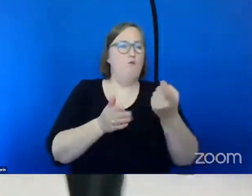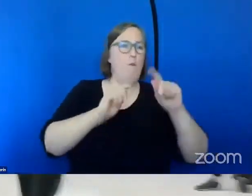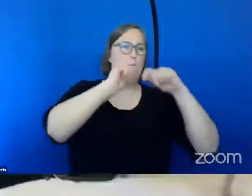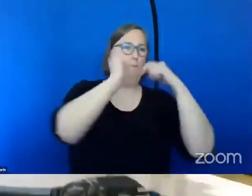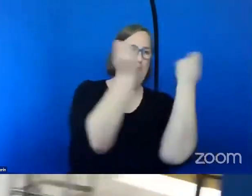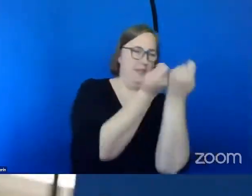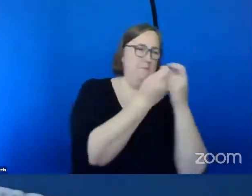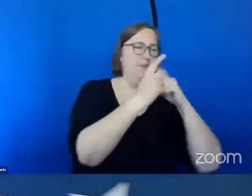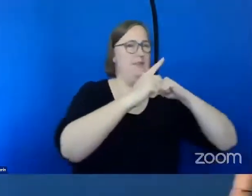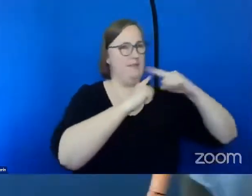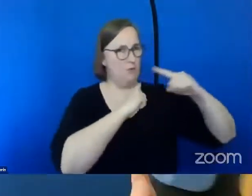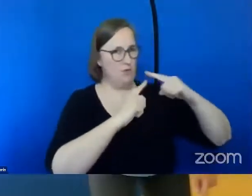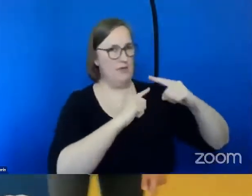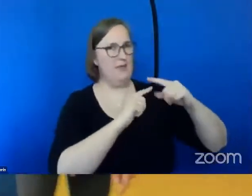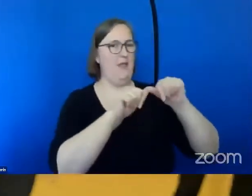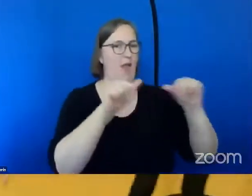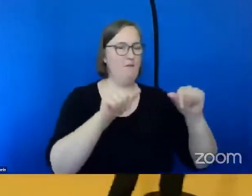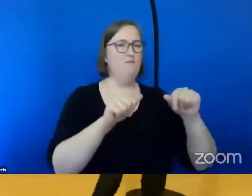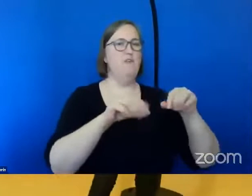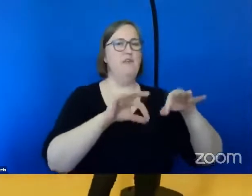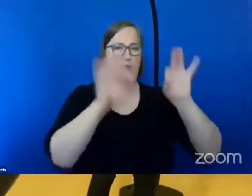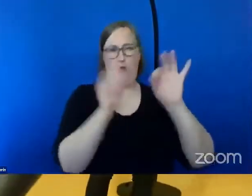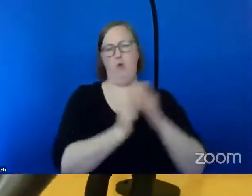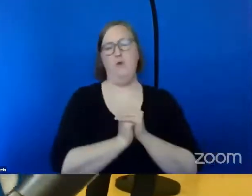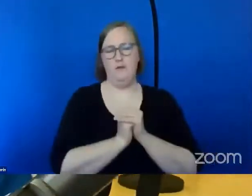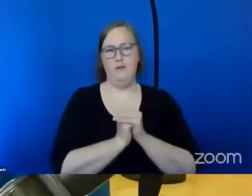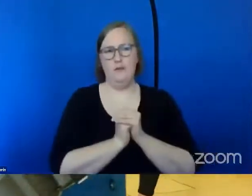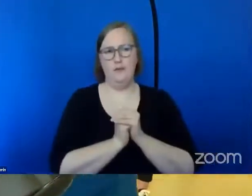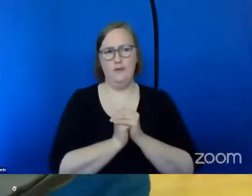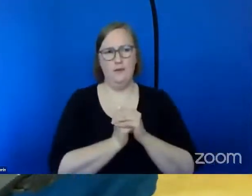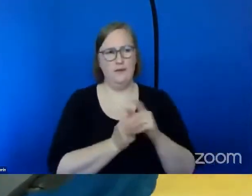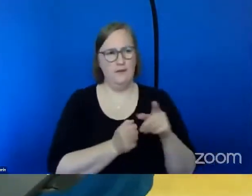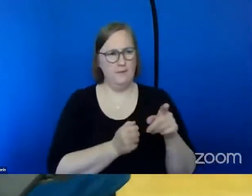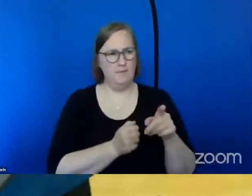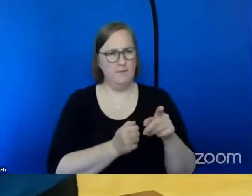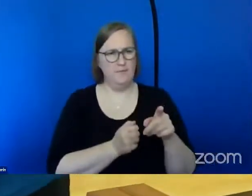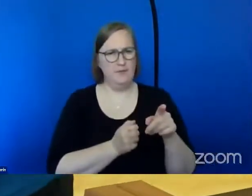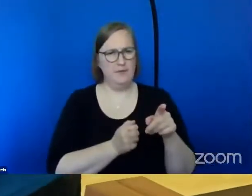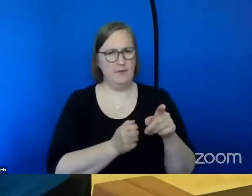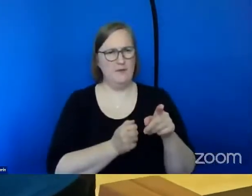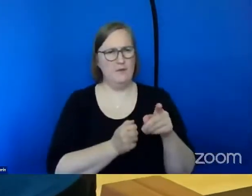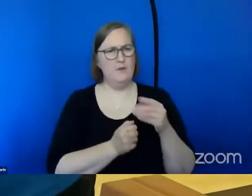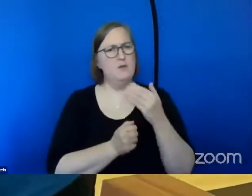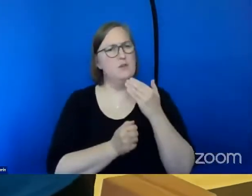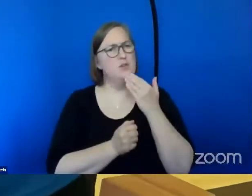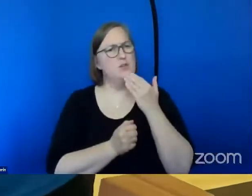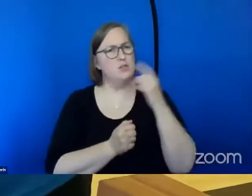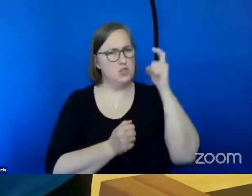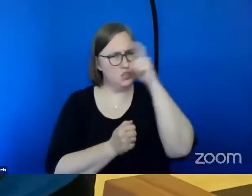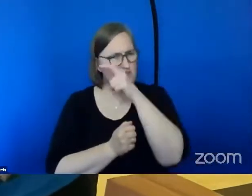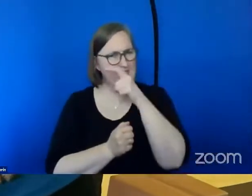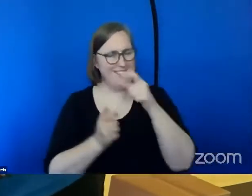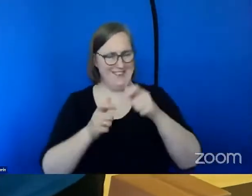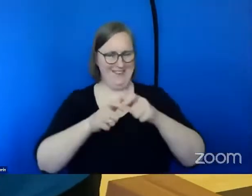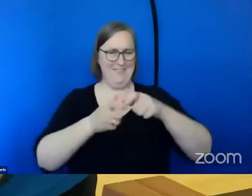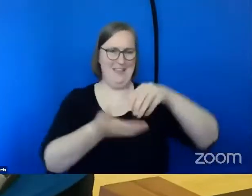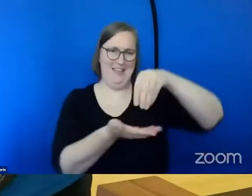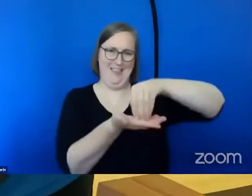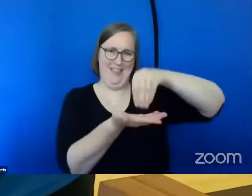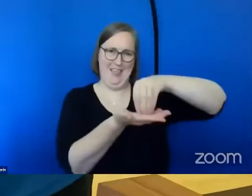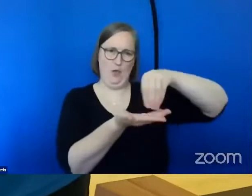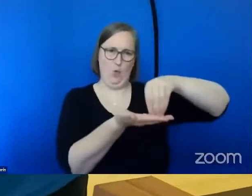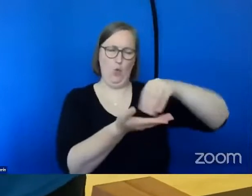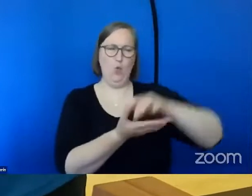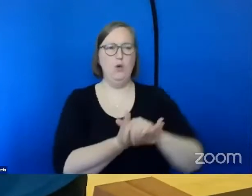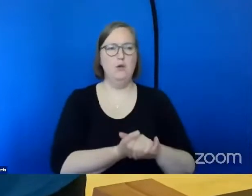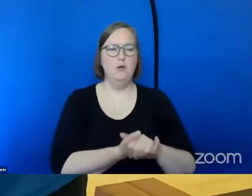The lifting, no problem at all, but getting it into position and pressing down. So, as we all know, exactly how the Lego